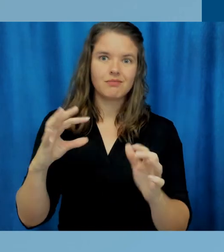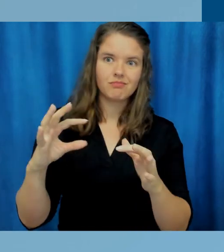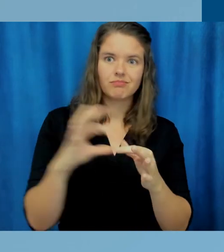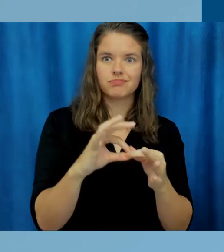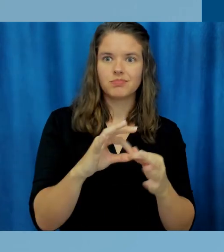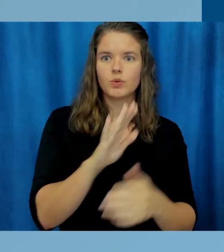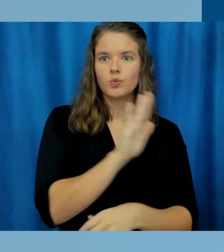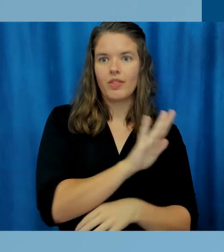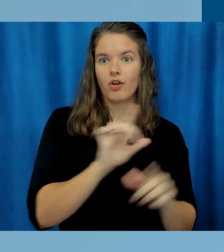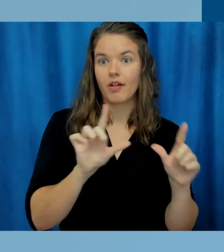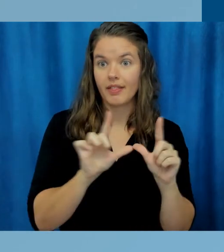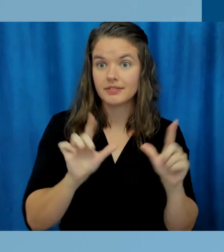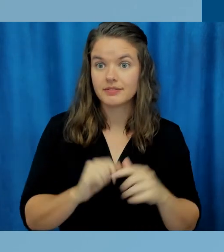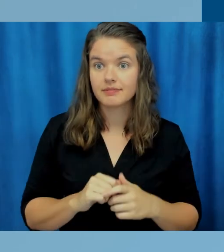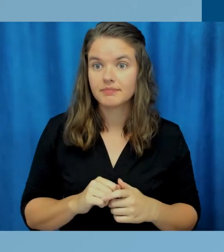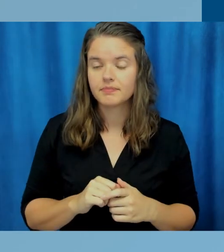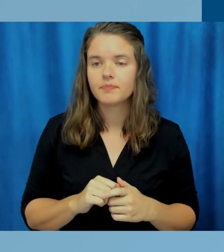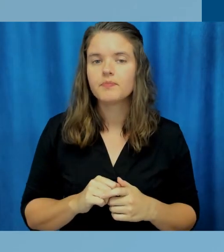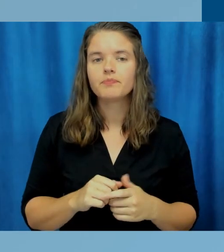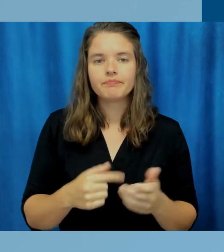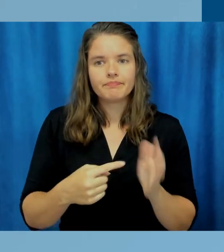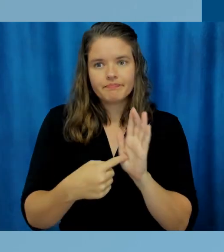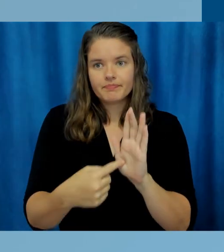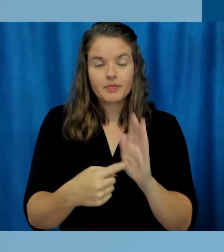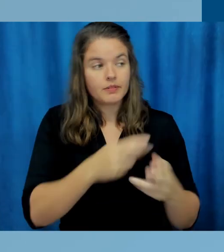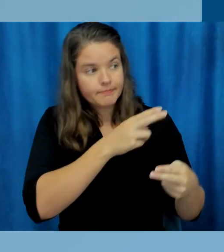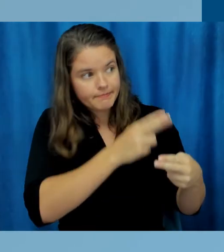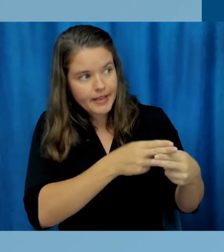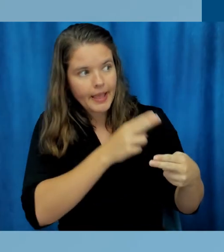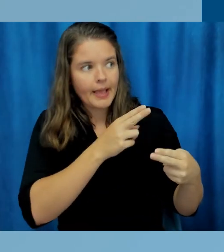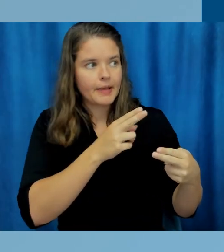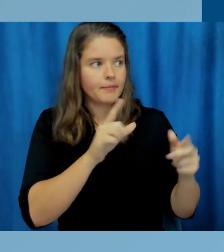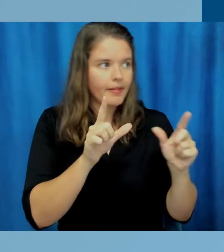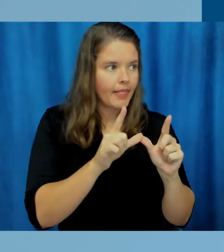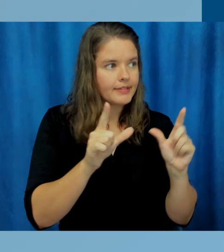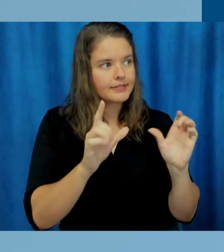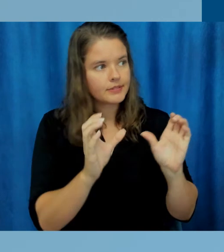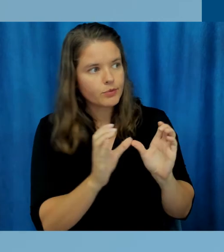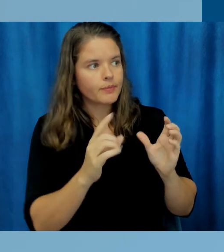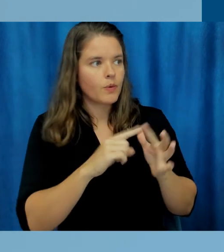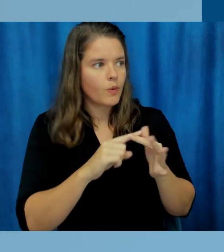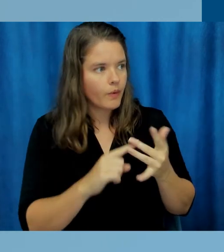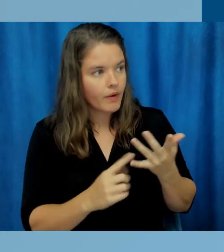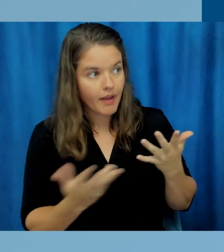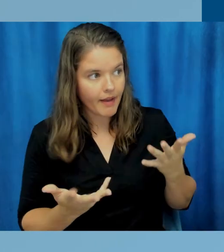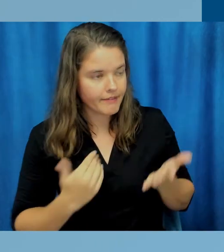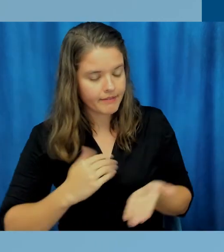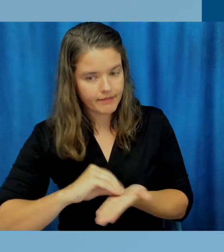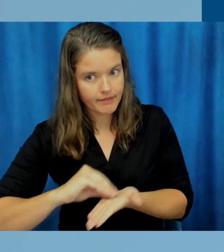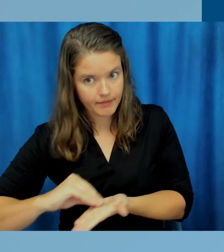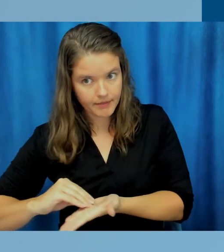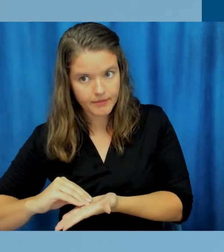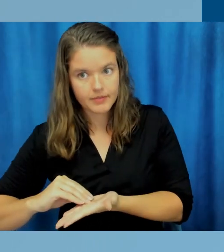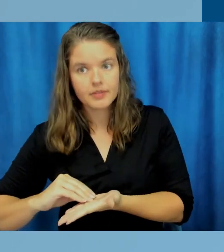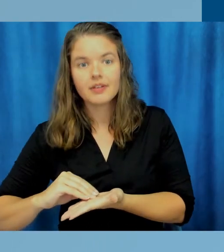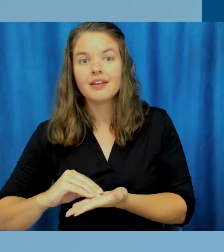license. So, like I said, obtaining their name and credentials is important. And they have to